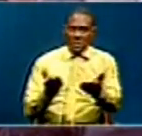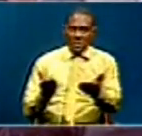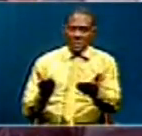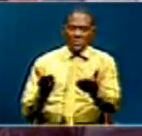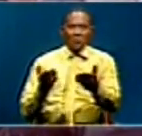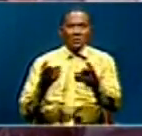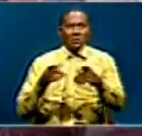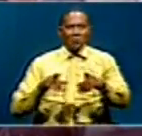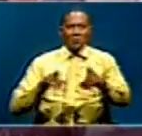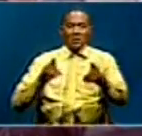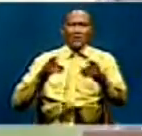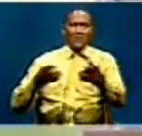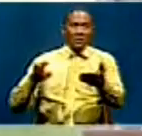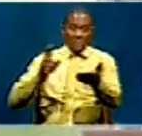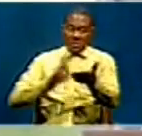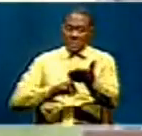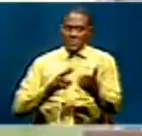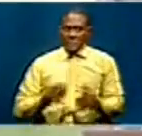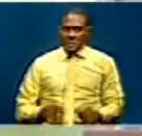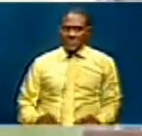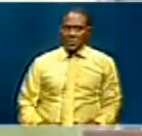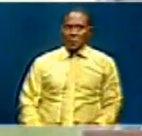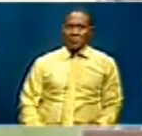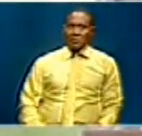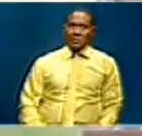doing the registration.